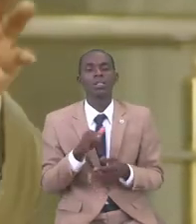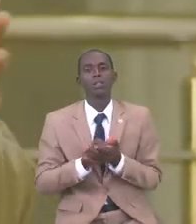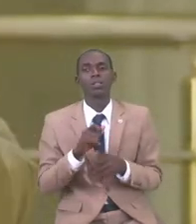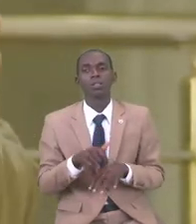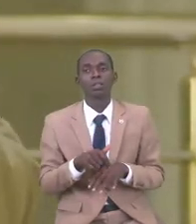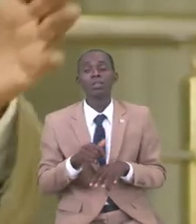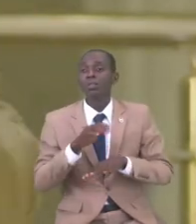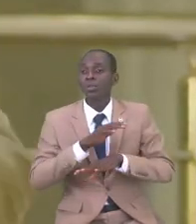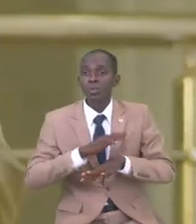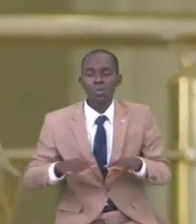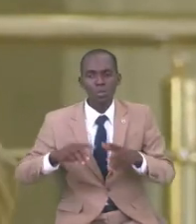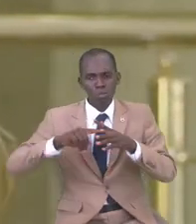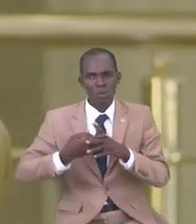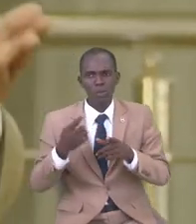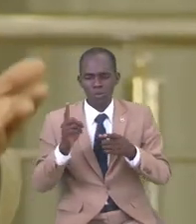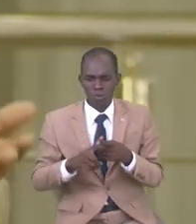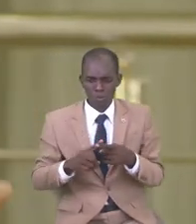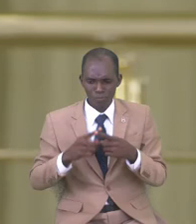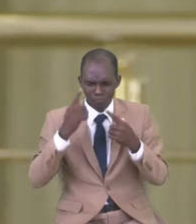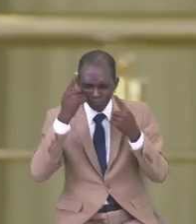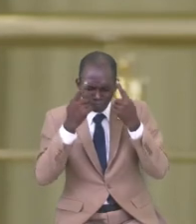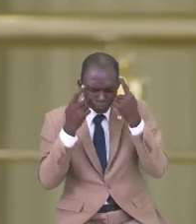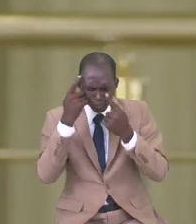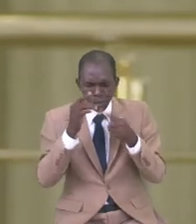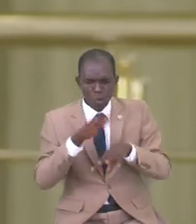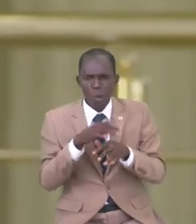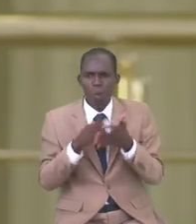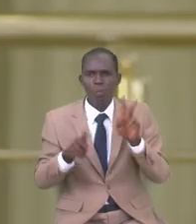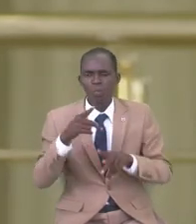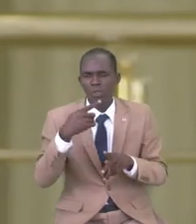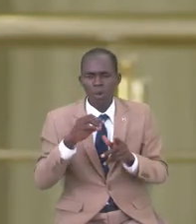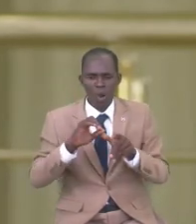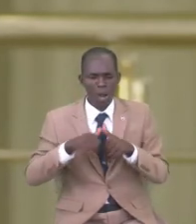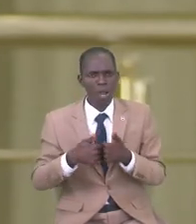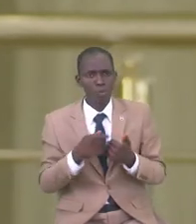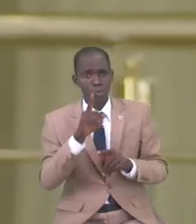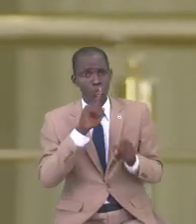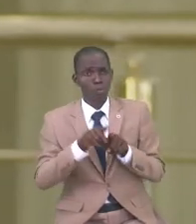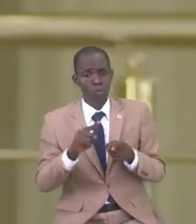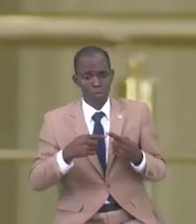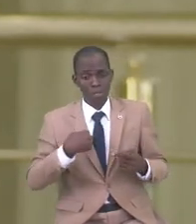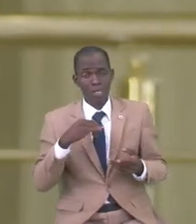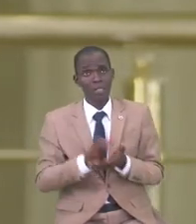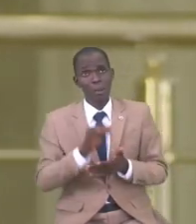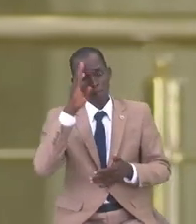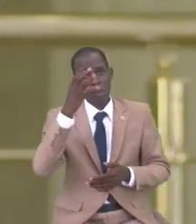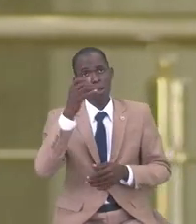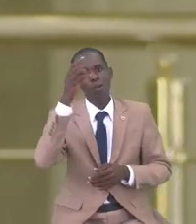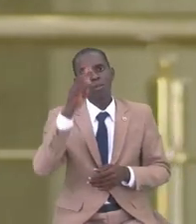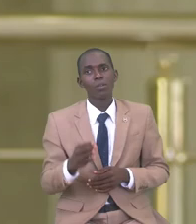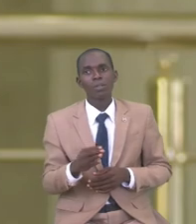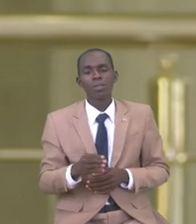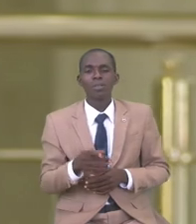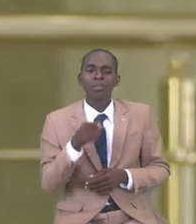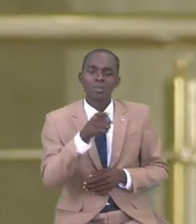Don't analyze what people say, how people say it. You talk to me like that, man of God. They're in